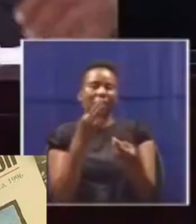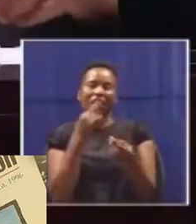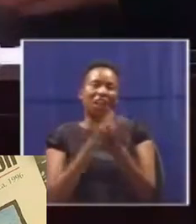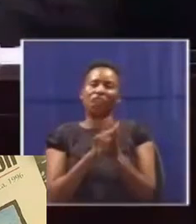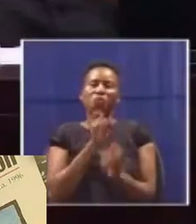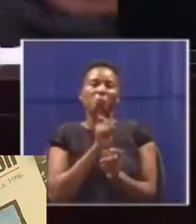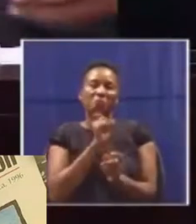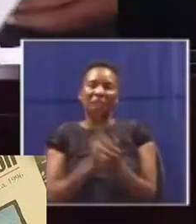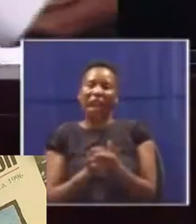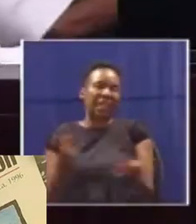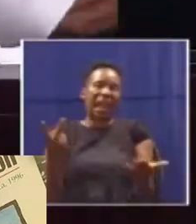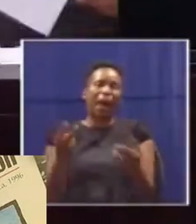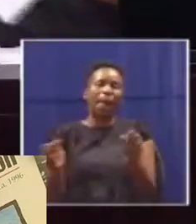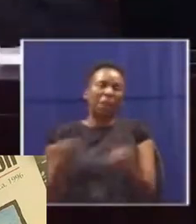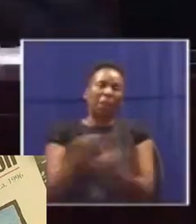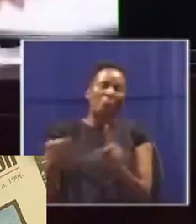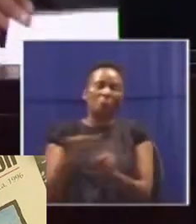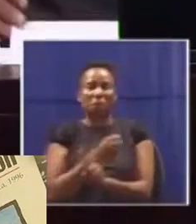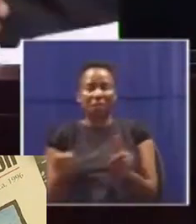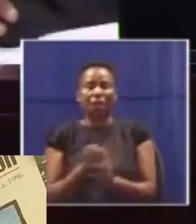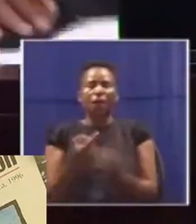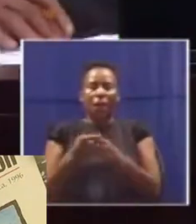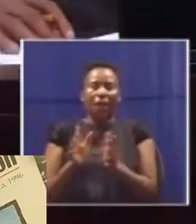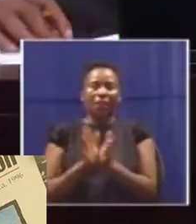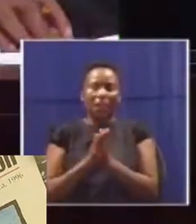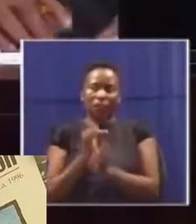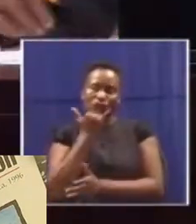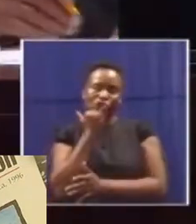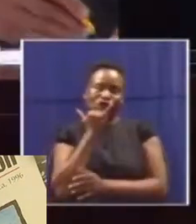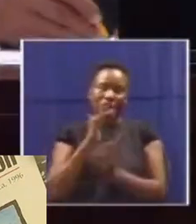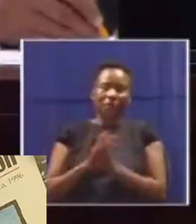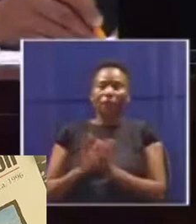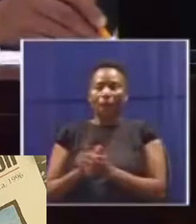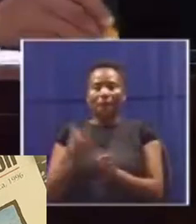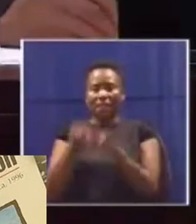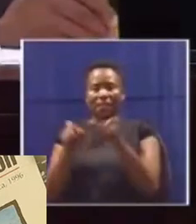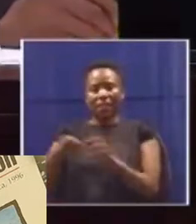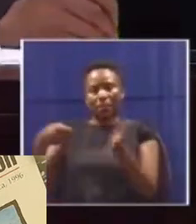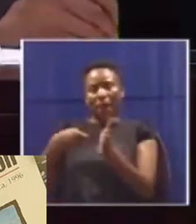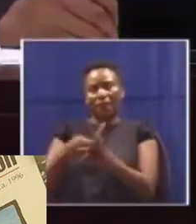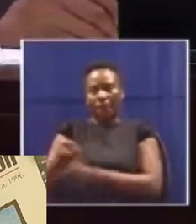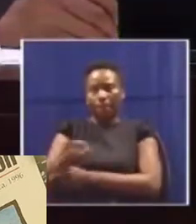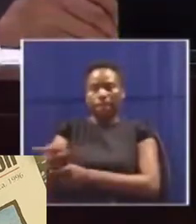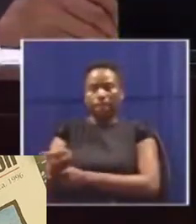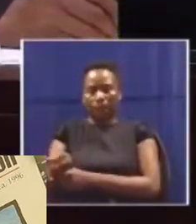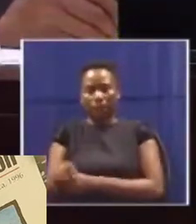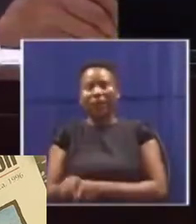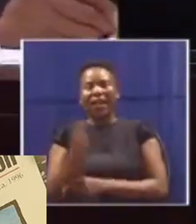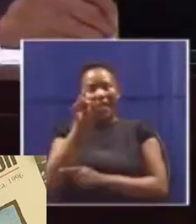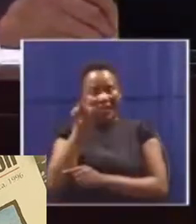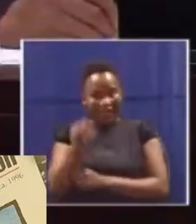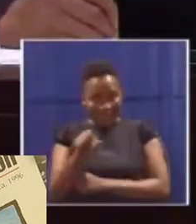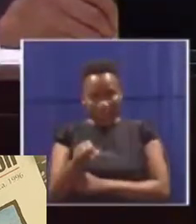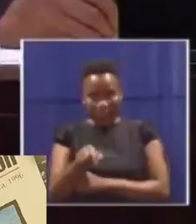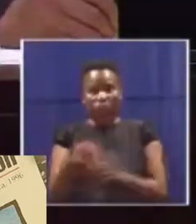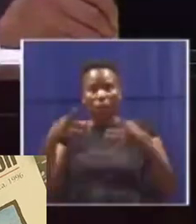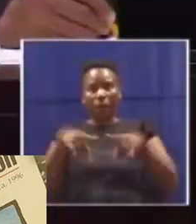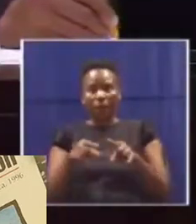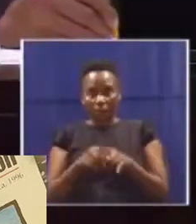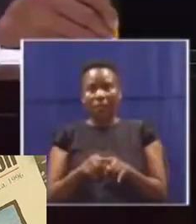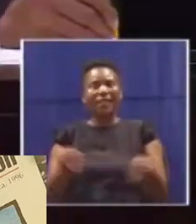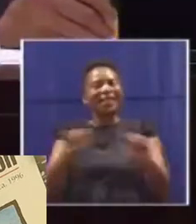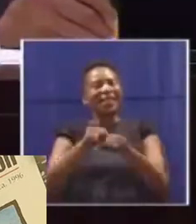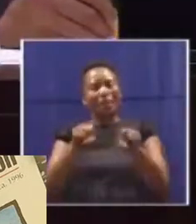and abused for the pleasure of the buyer. Chairperson, this parliament is a stone's throw away from the old